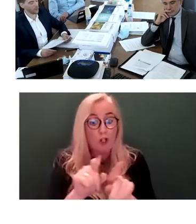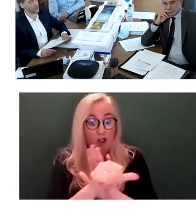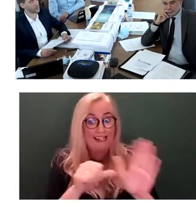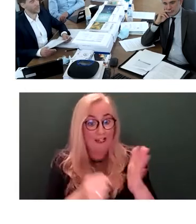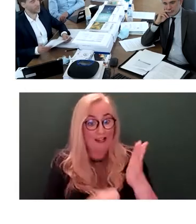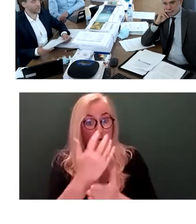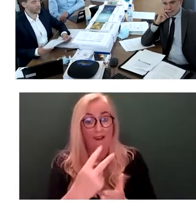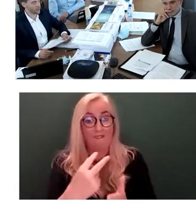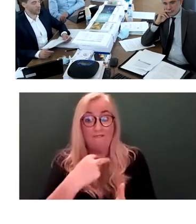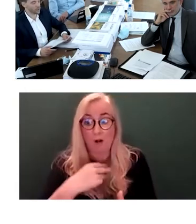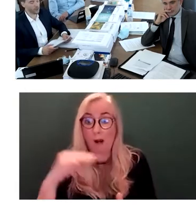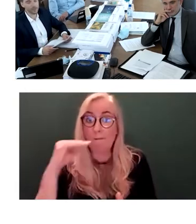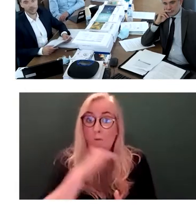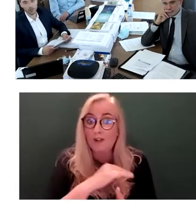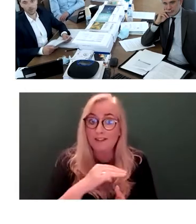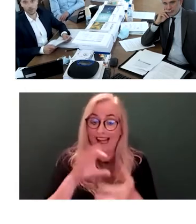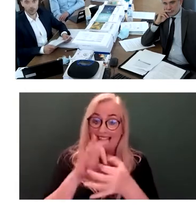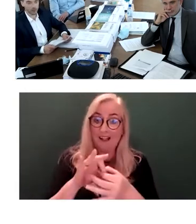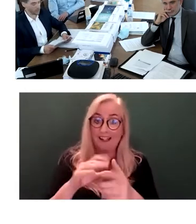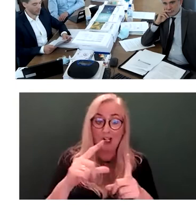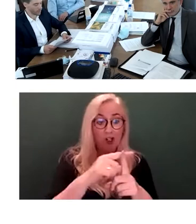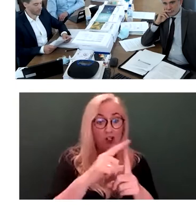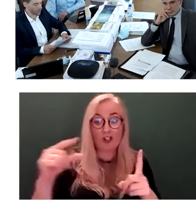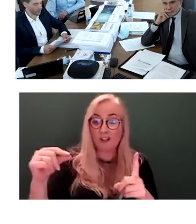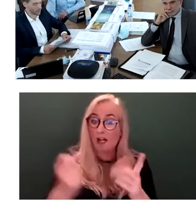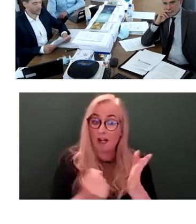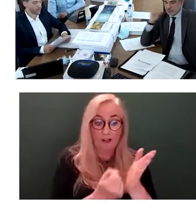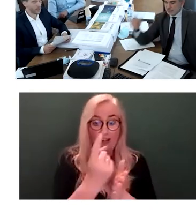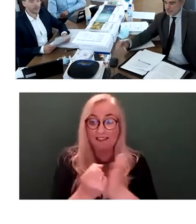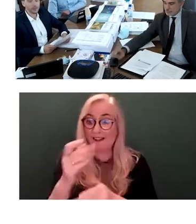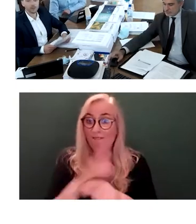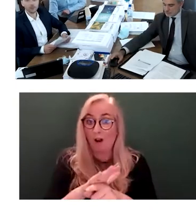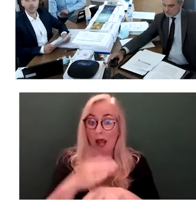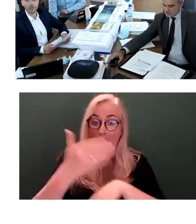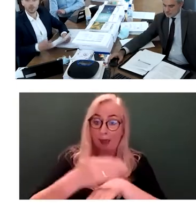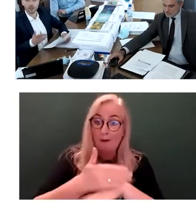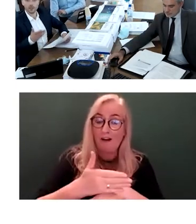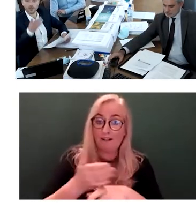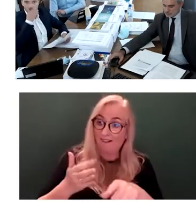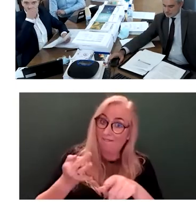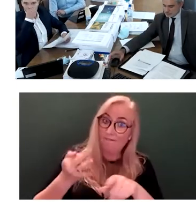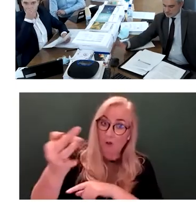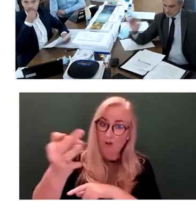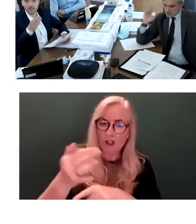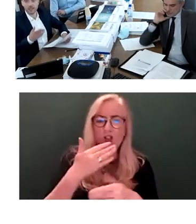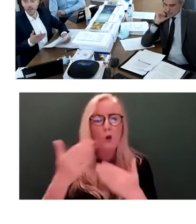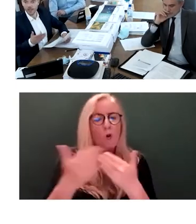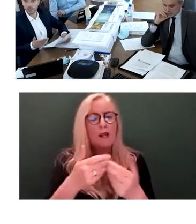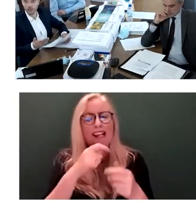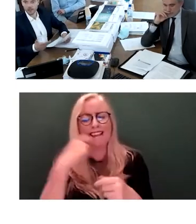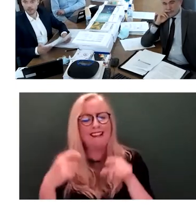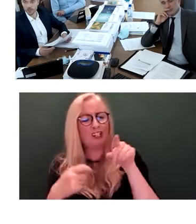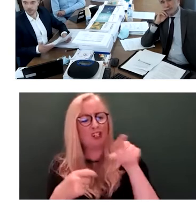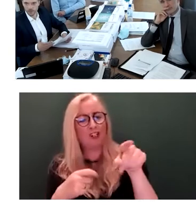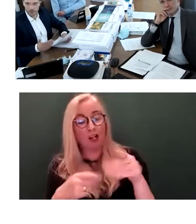important to harvest the digital opportunities of the future labor market. So what I'd like to say here first is that